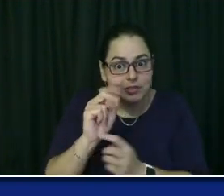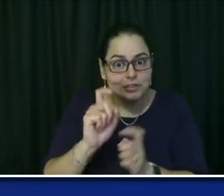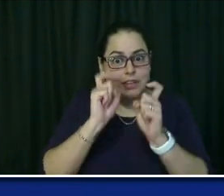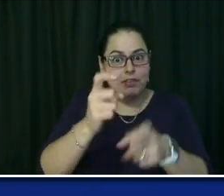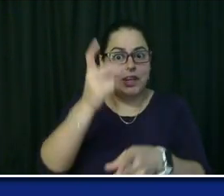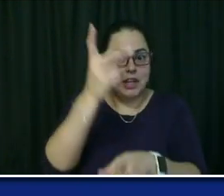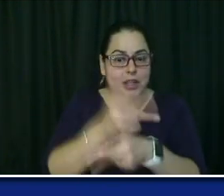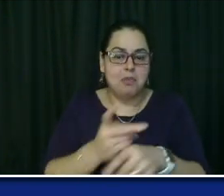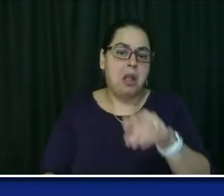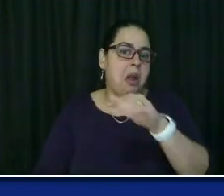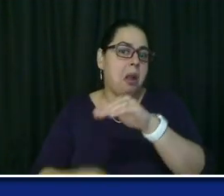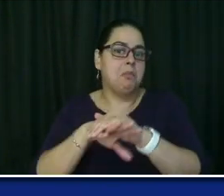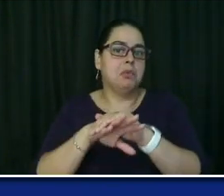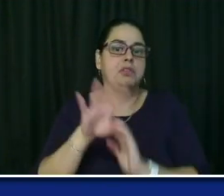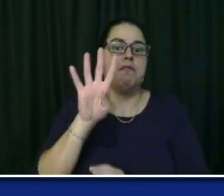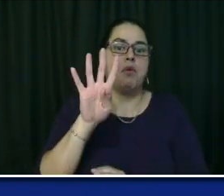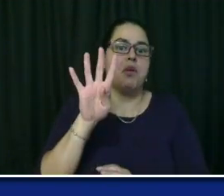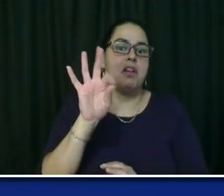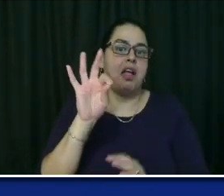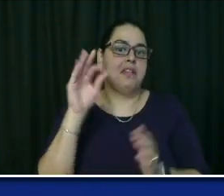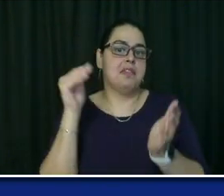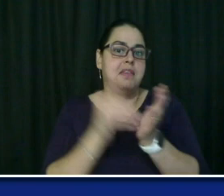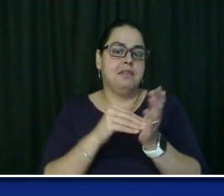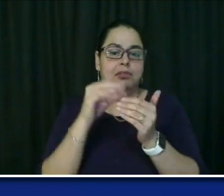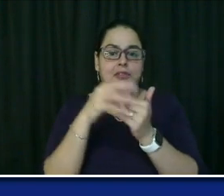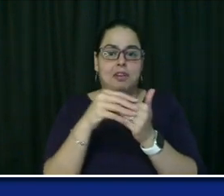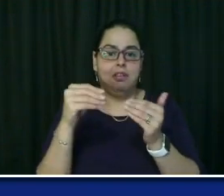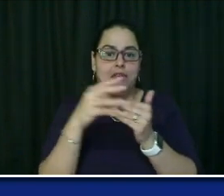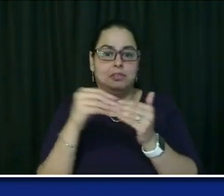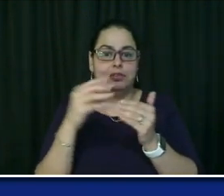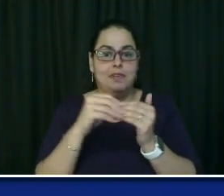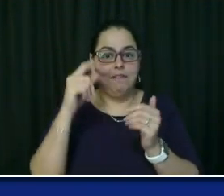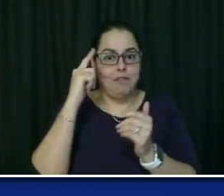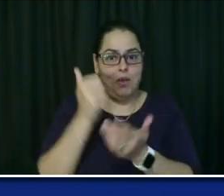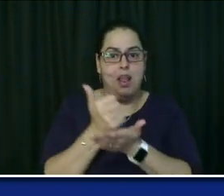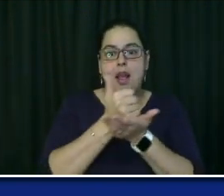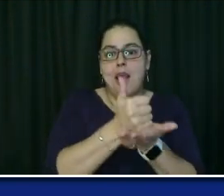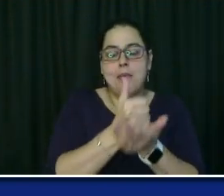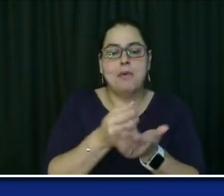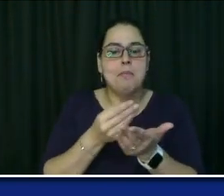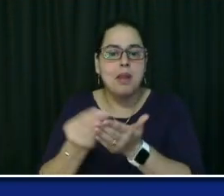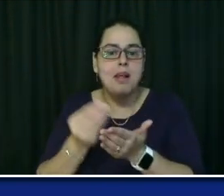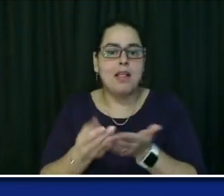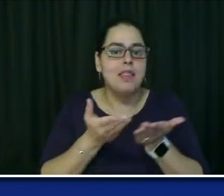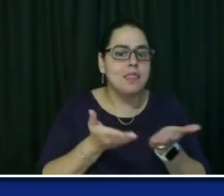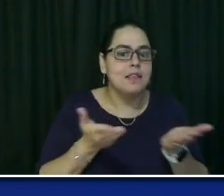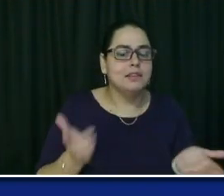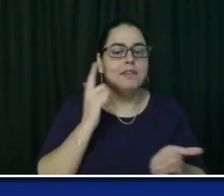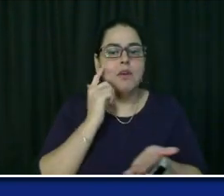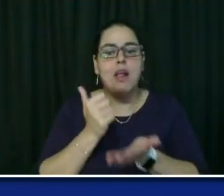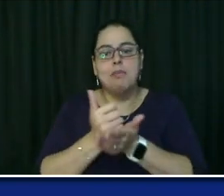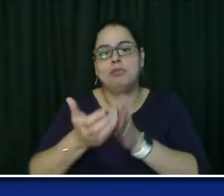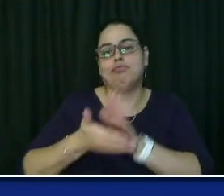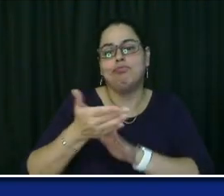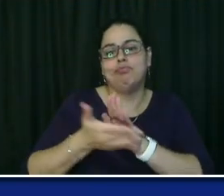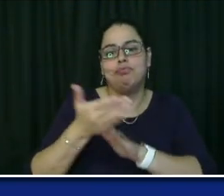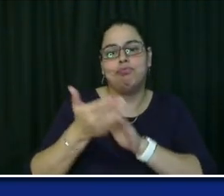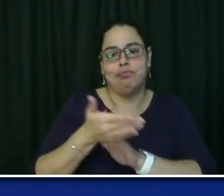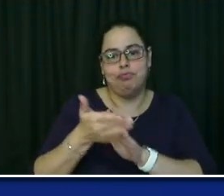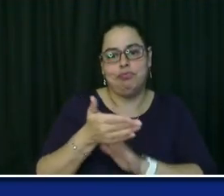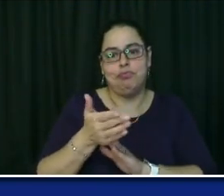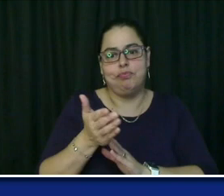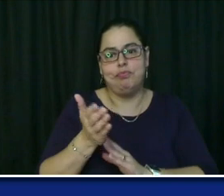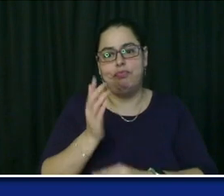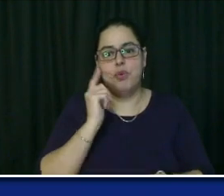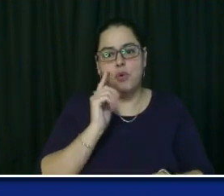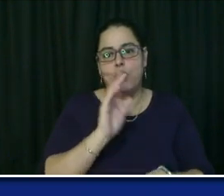things, implement things that would be necessary for them in order to function if they haven't already been able to open because they need plexiglass covering at